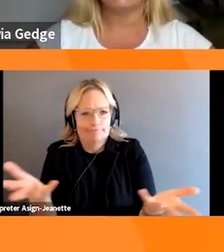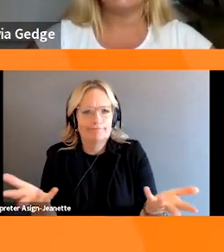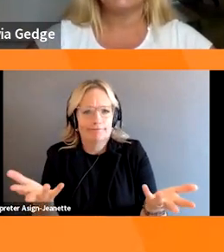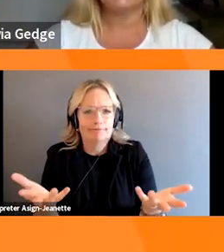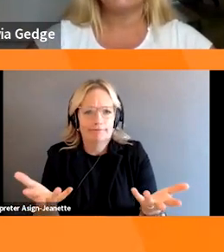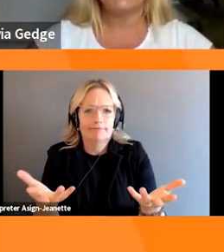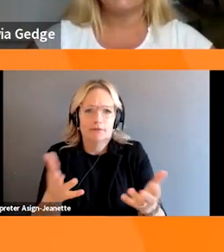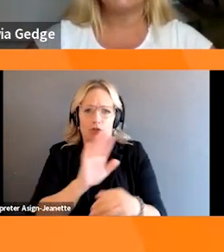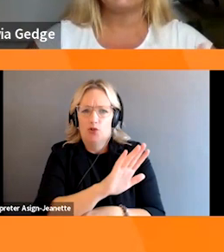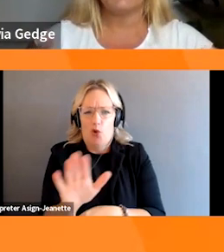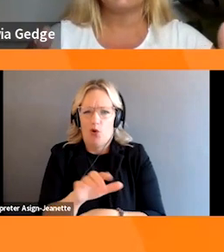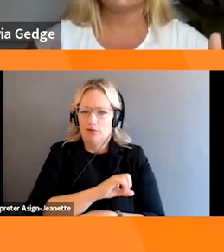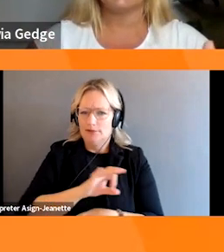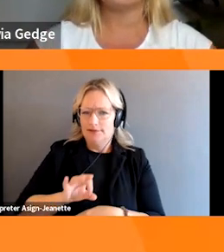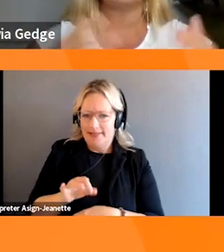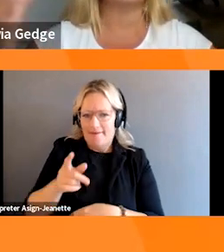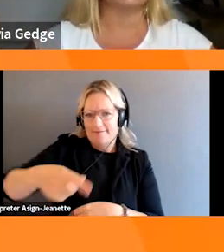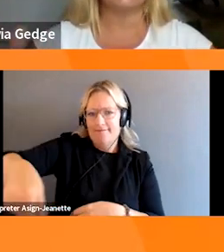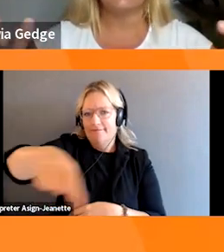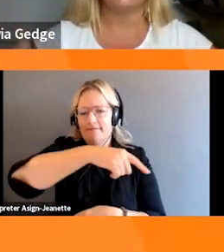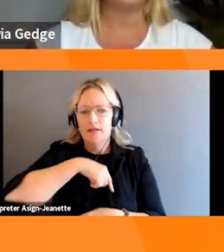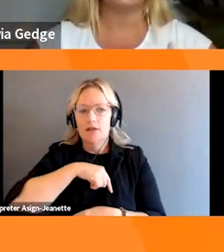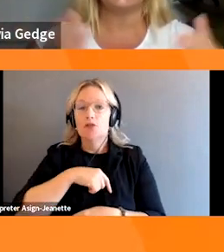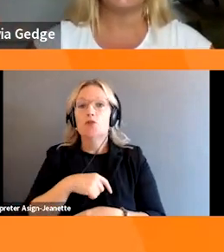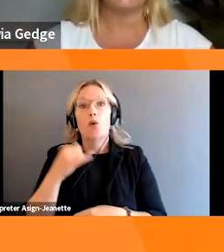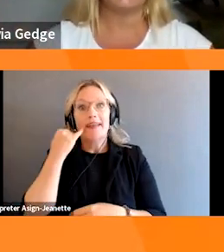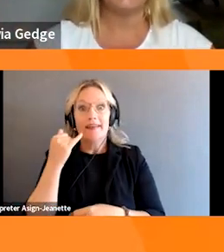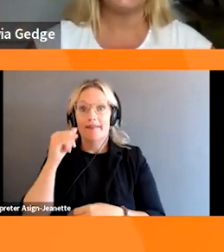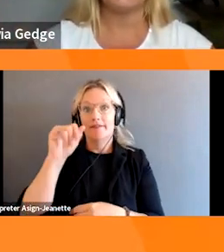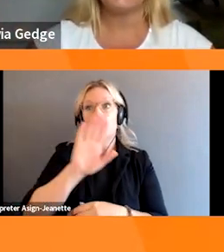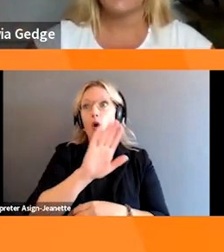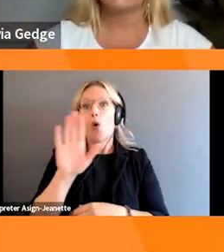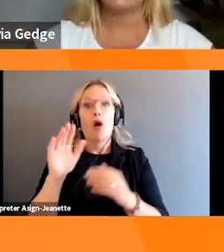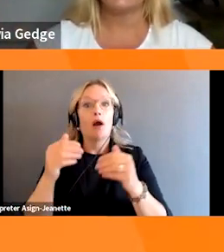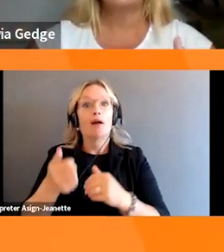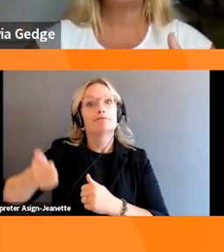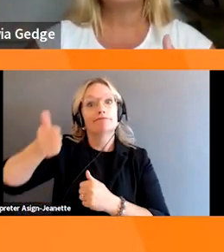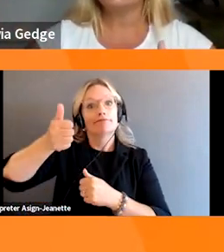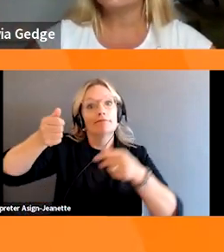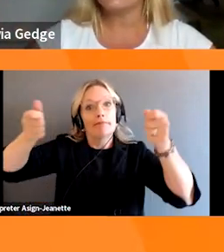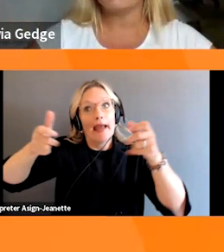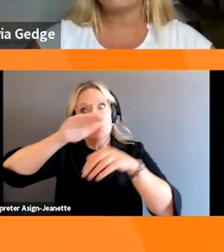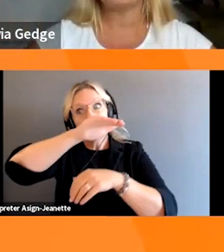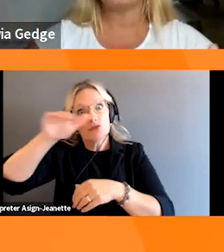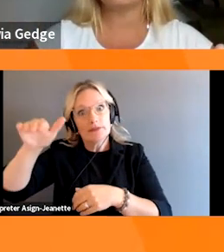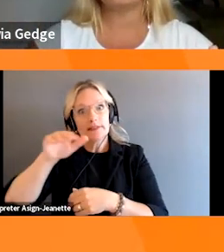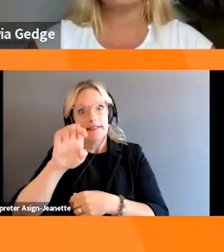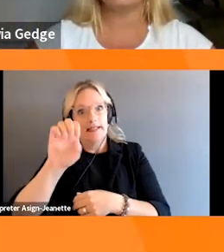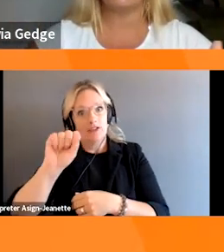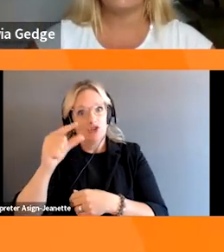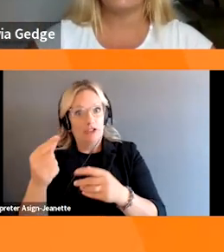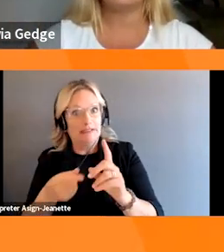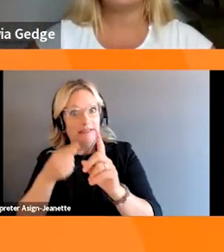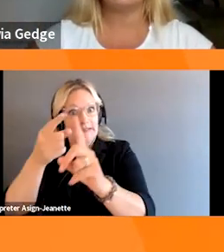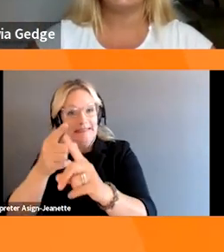And to be able to make sustainability and ESG as part of a long-term strategy, you need to come up with